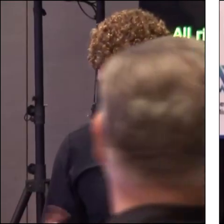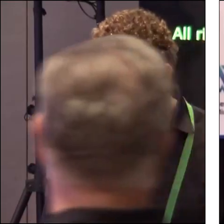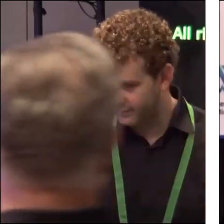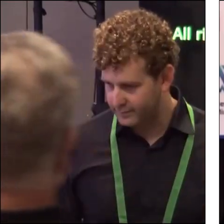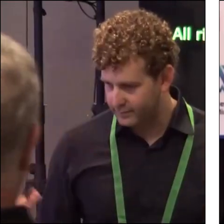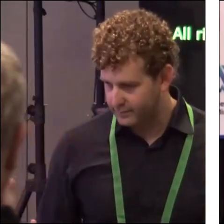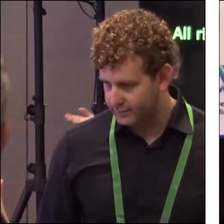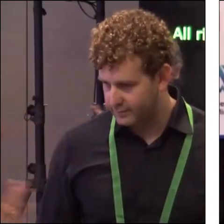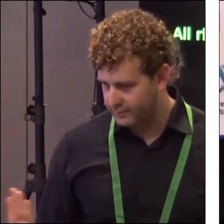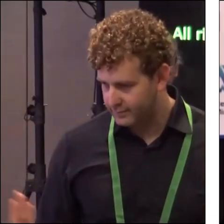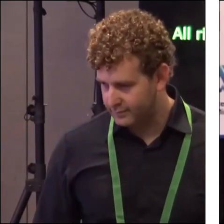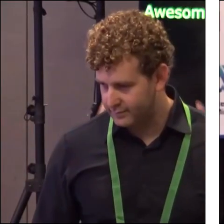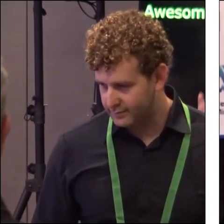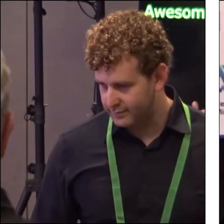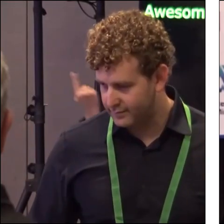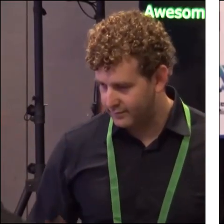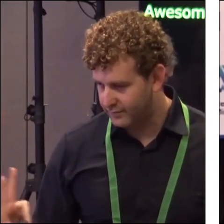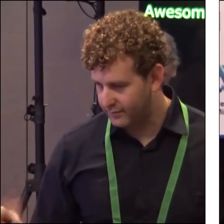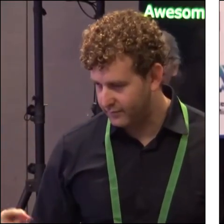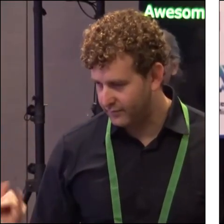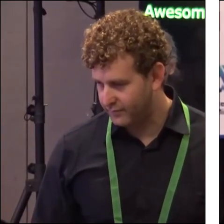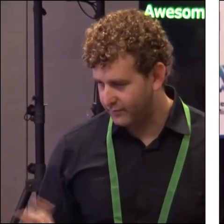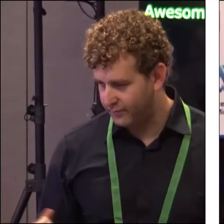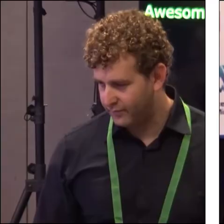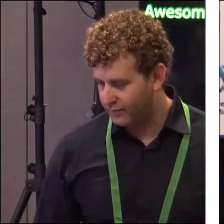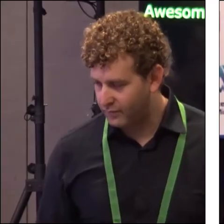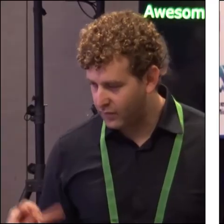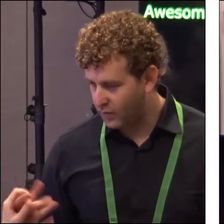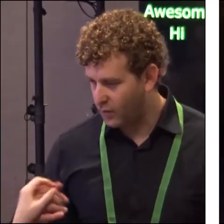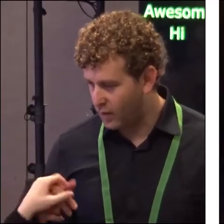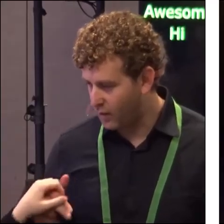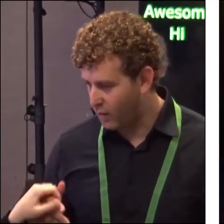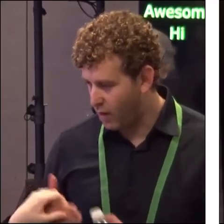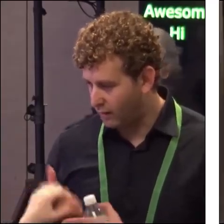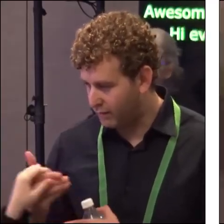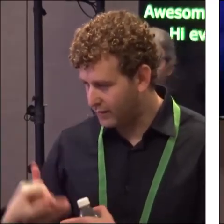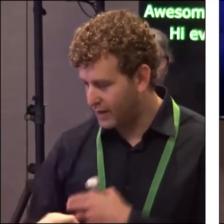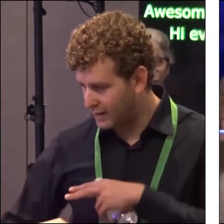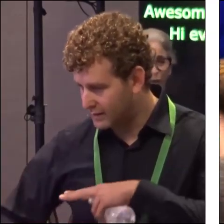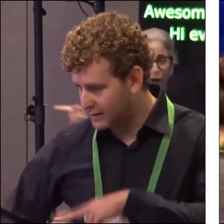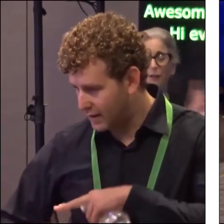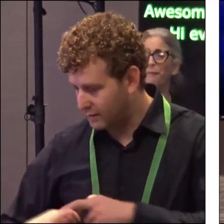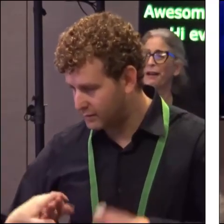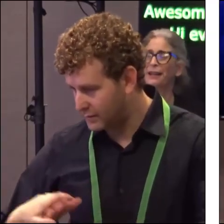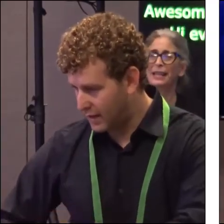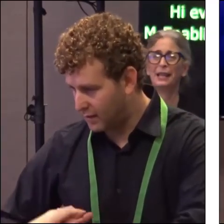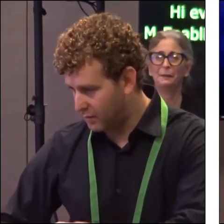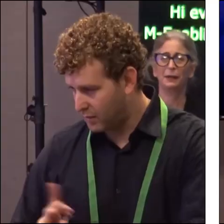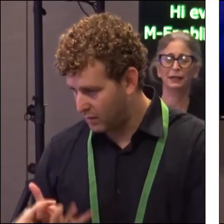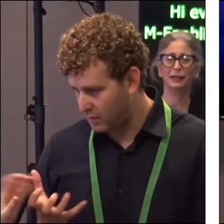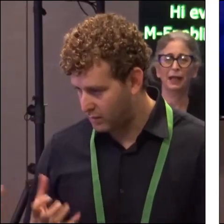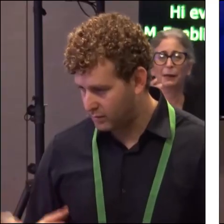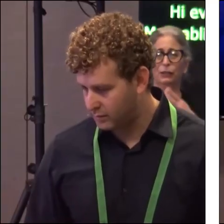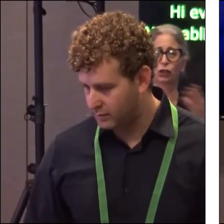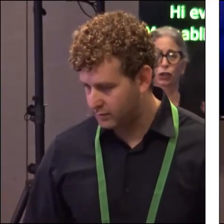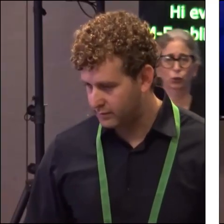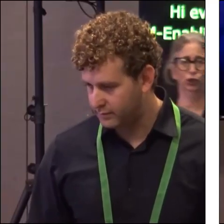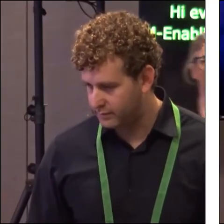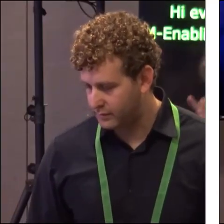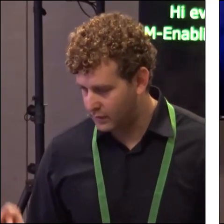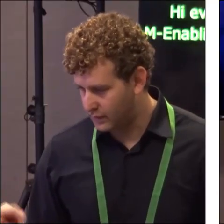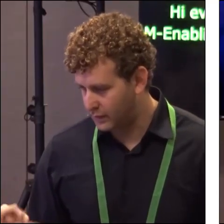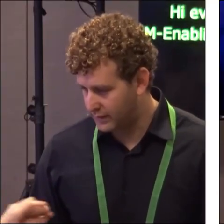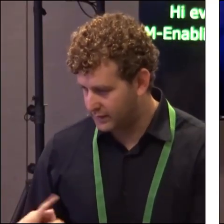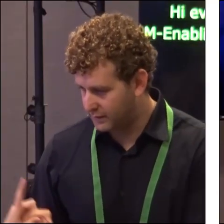Hi, everyone. I hope day one of FEM Enabling has served you well. My name is Divya. I'm a solutions engineer here